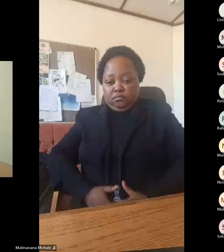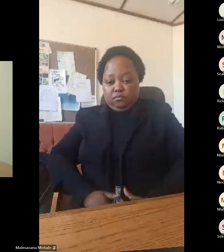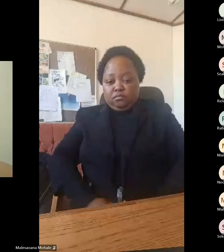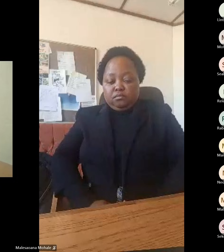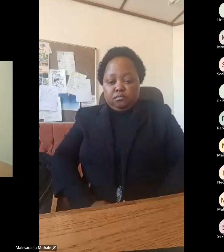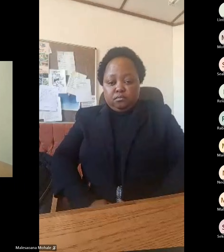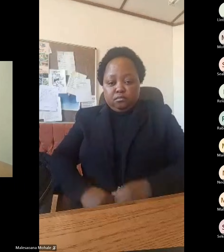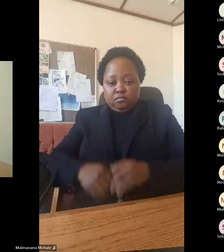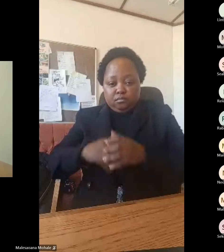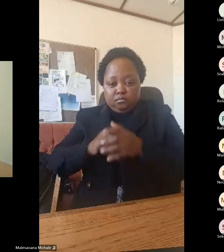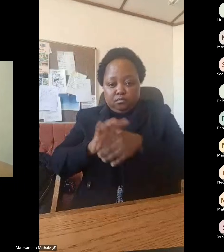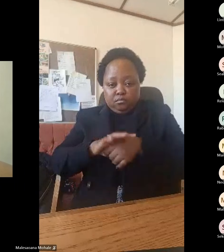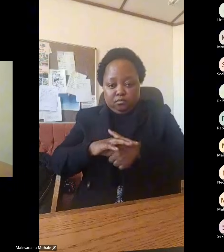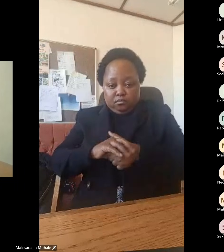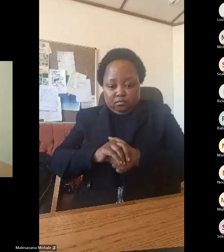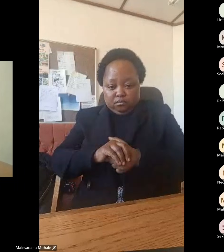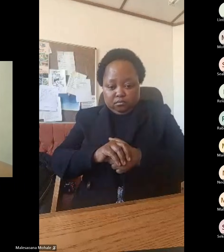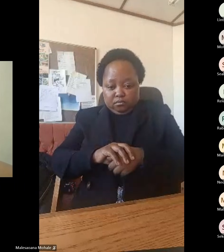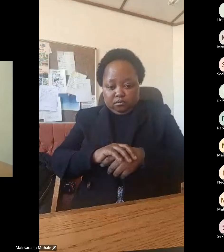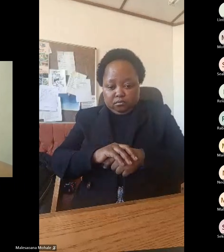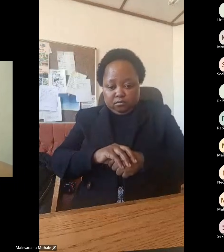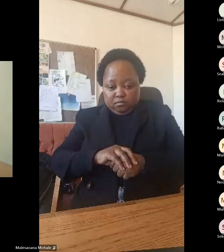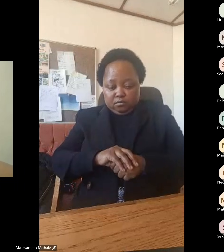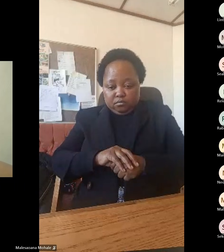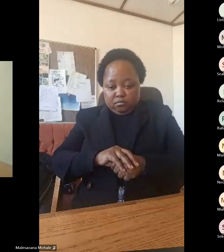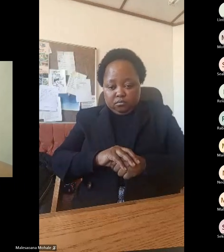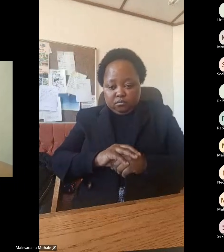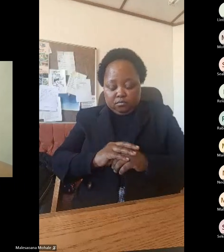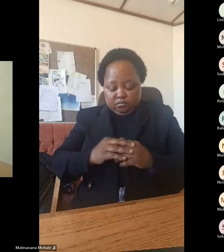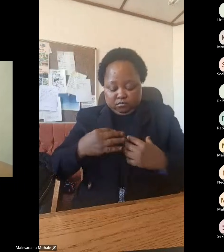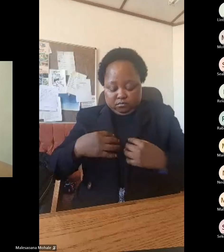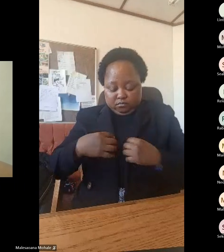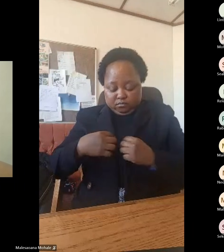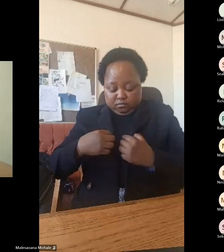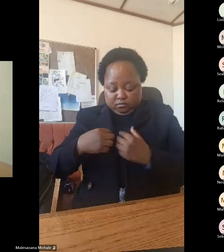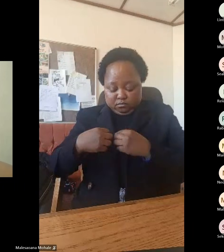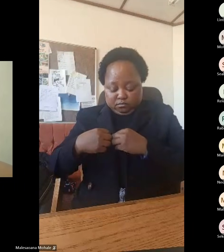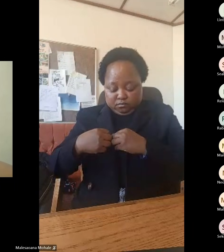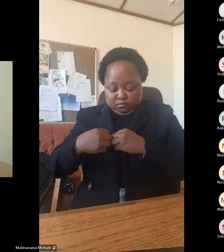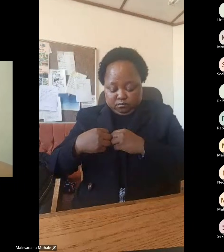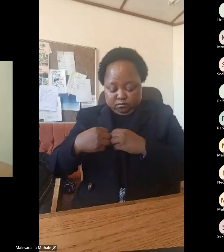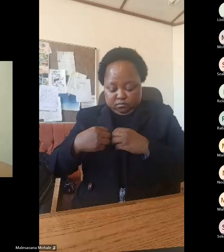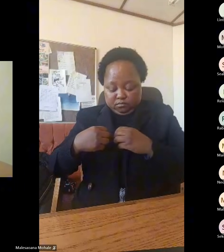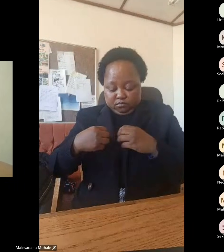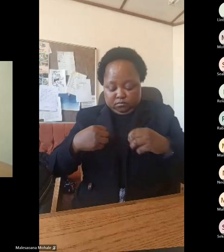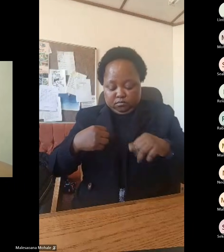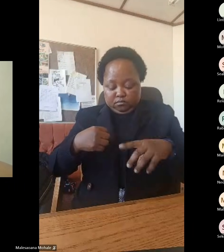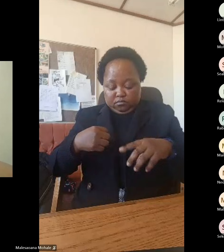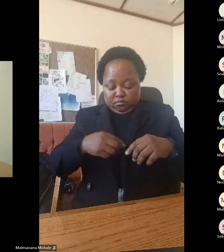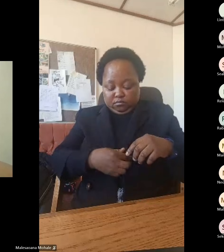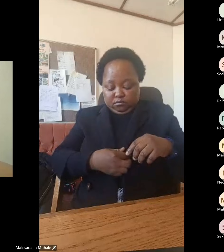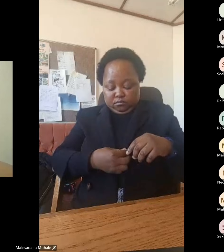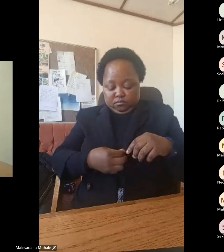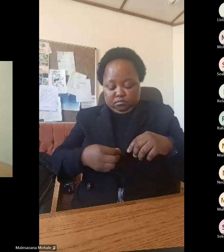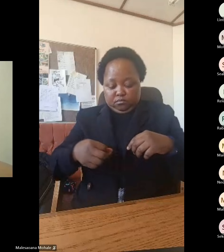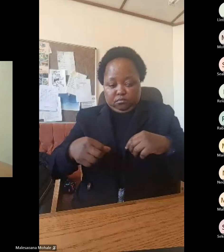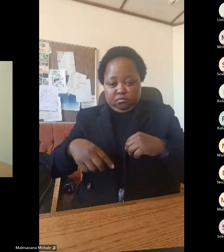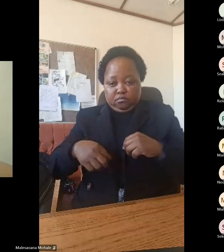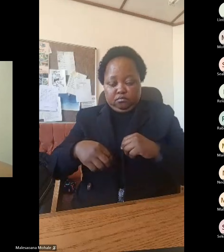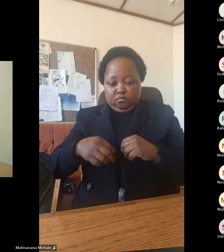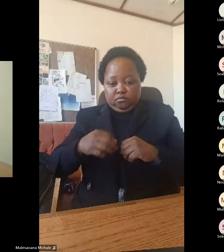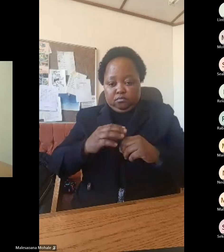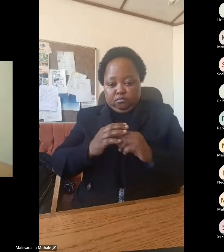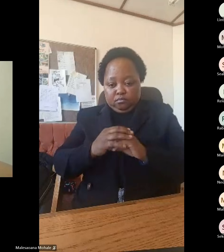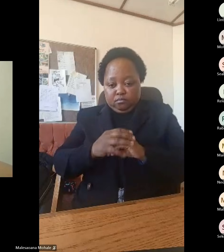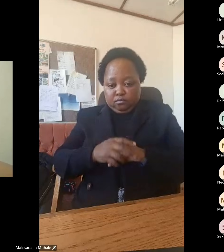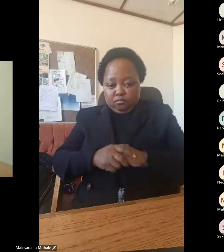release our participants to engage in other elements that they are there in their schedule for today. Once again,